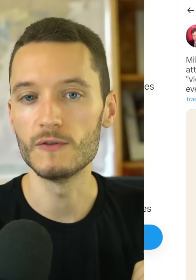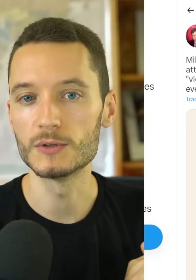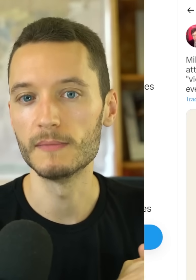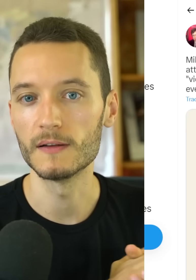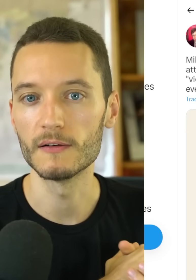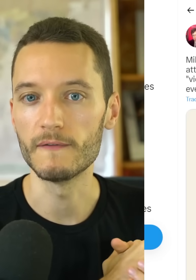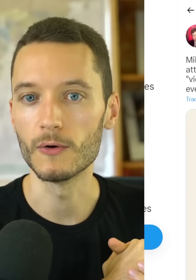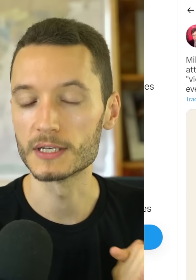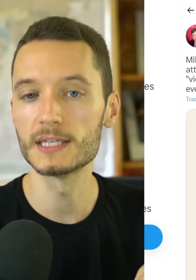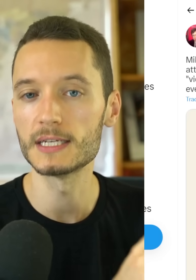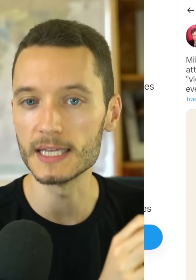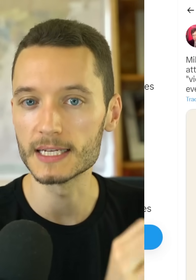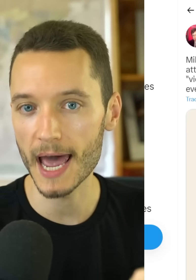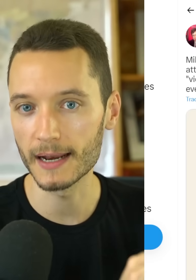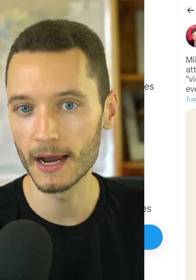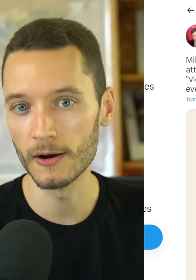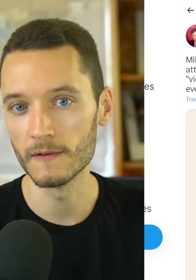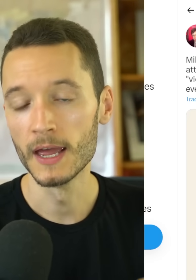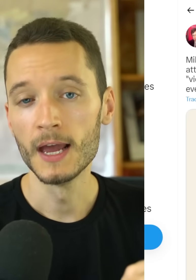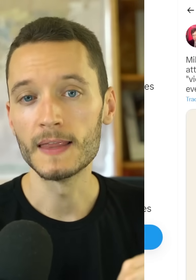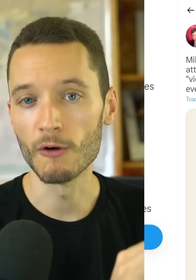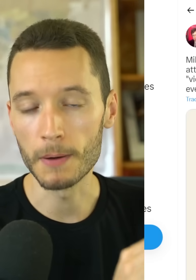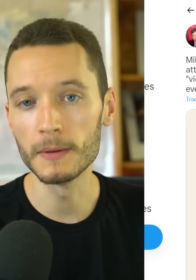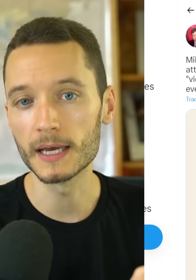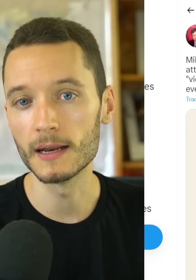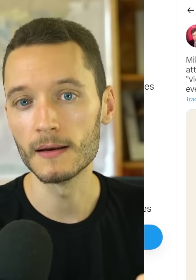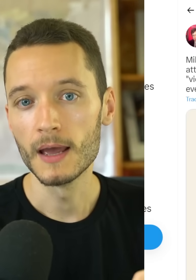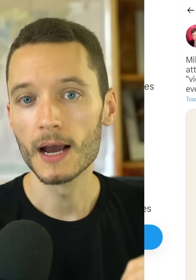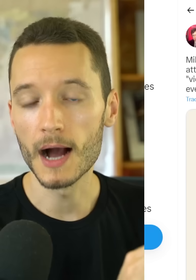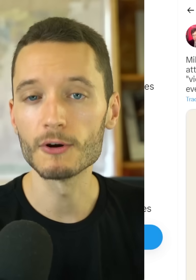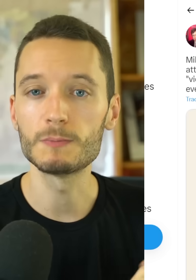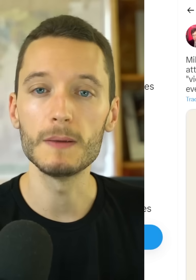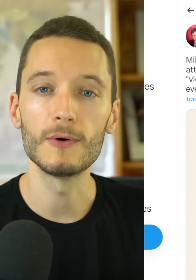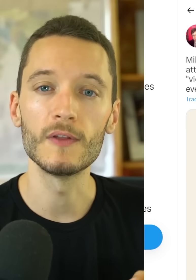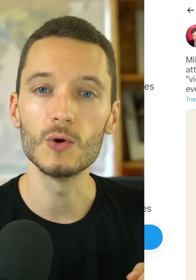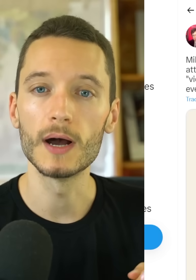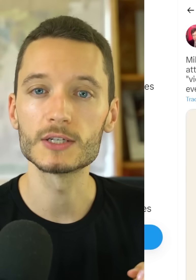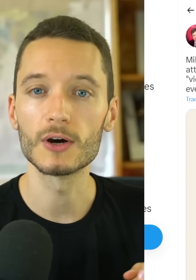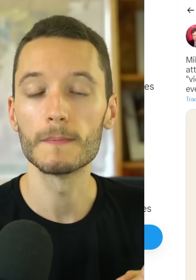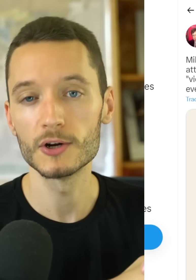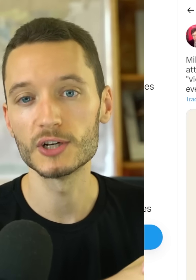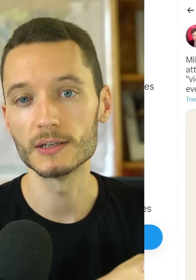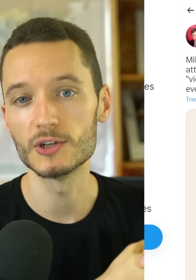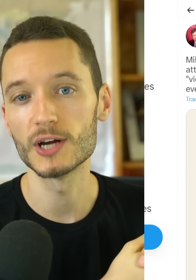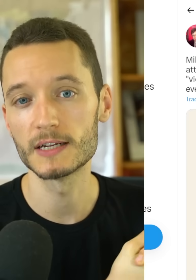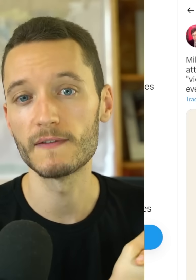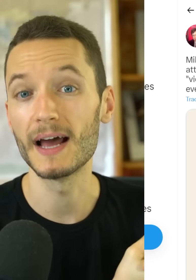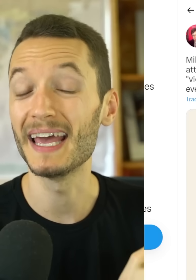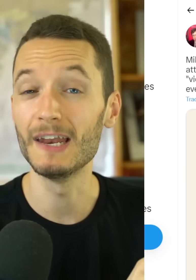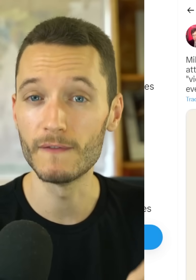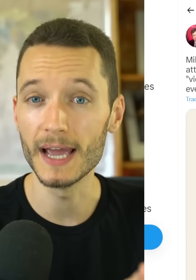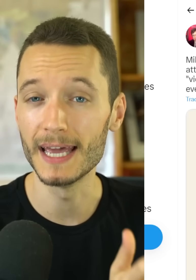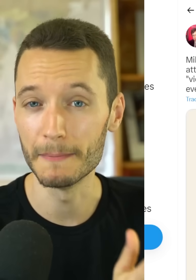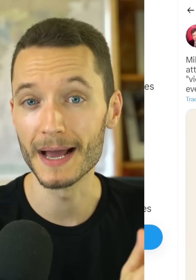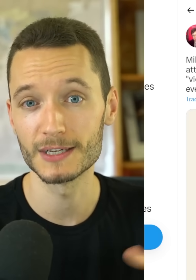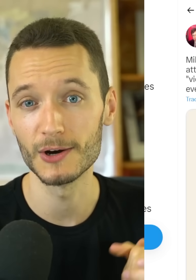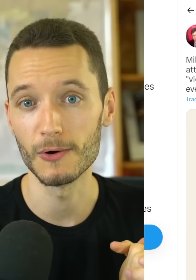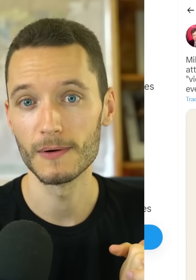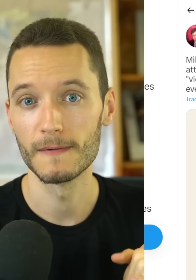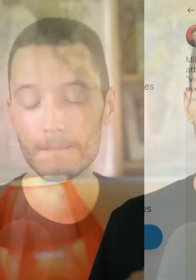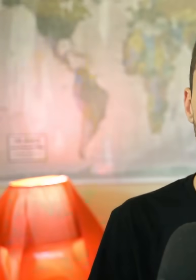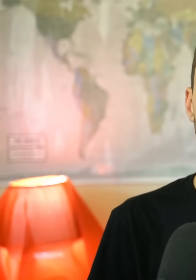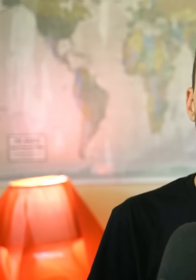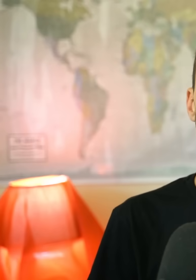authorization of use of military force. This is the exact narrative that Republican congresspeople in the US are pushing to justify invading